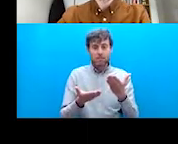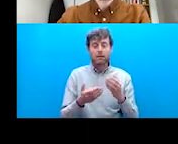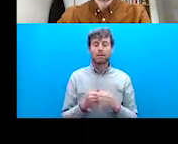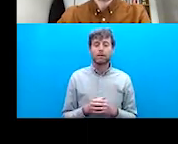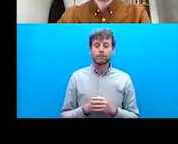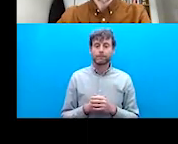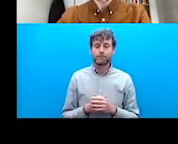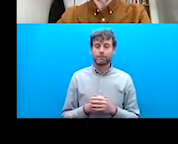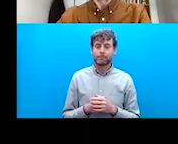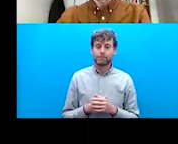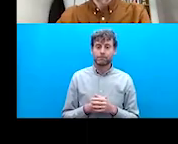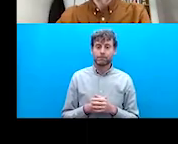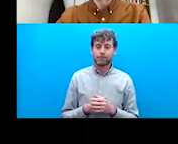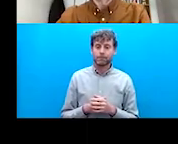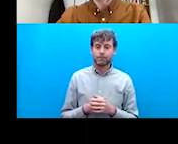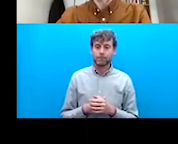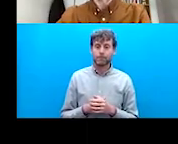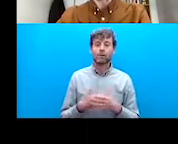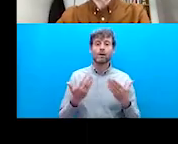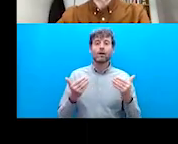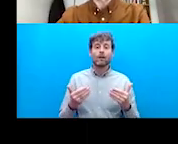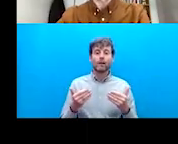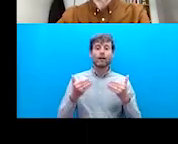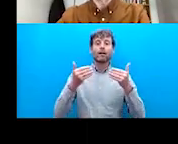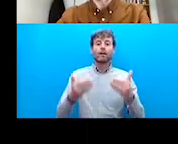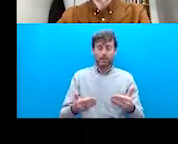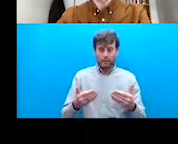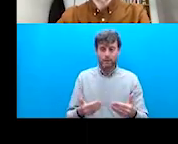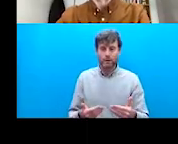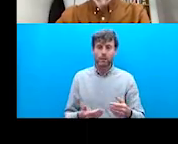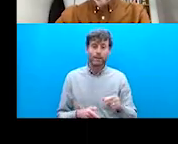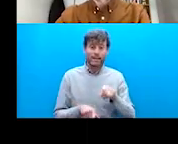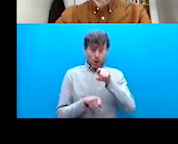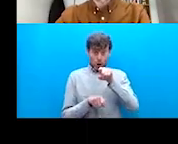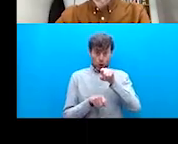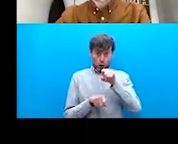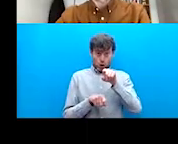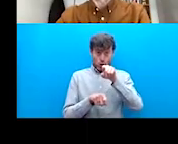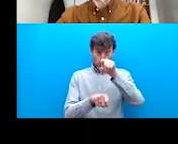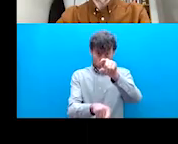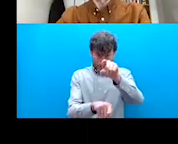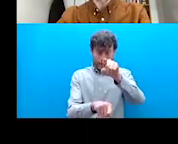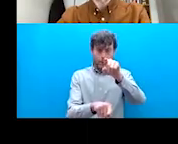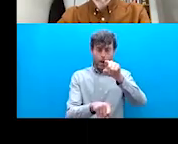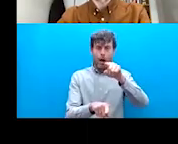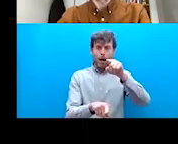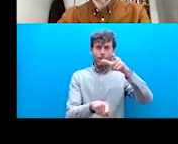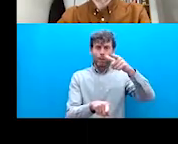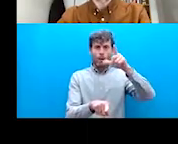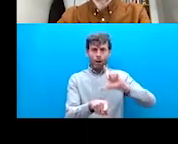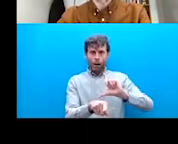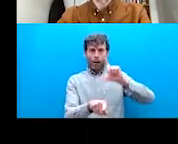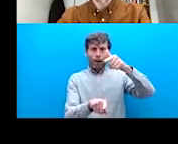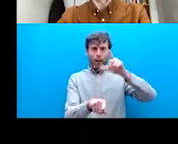operations. Now, it is the shifting balance between the two streams that begins to explain